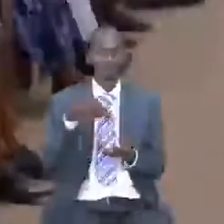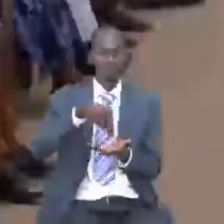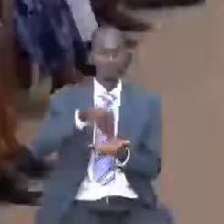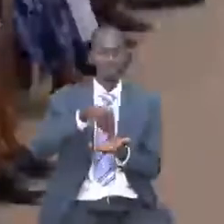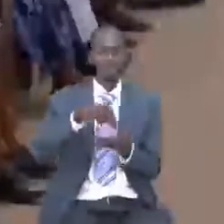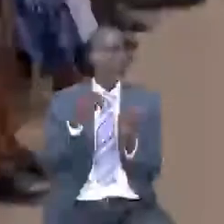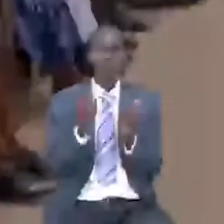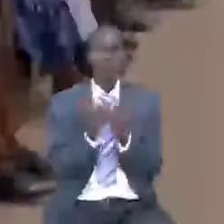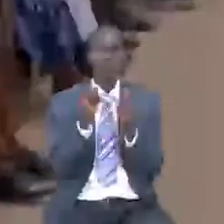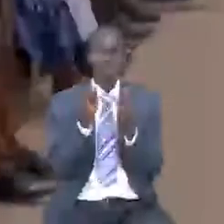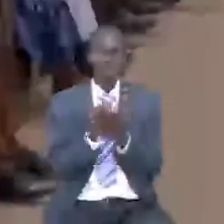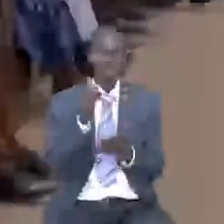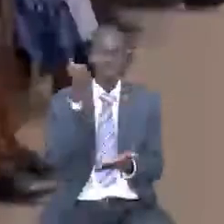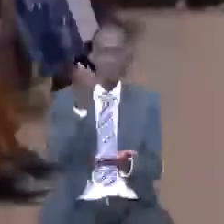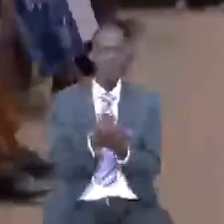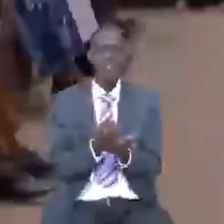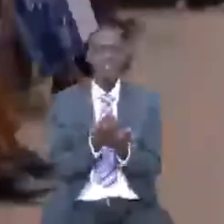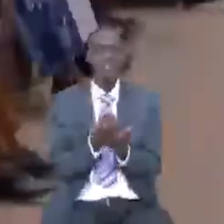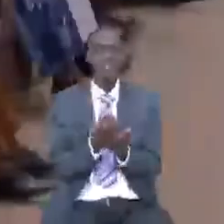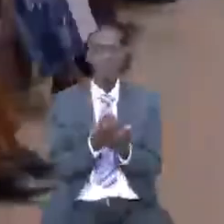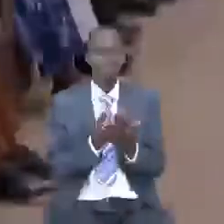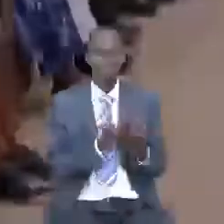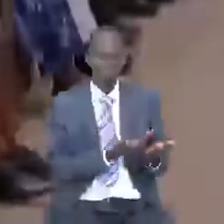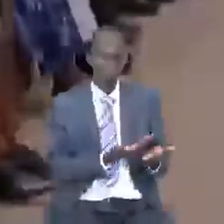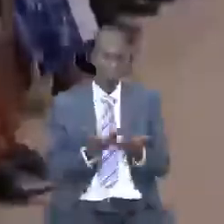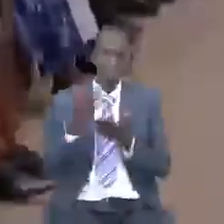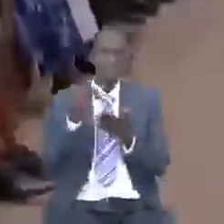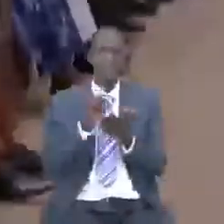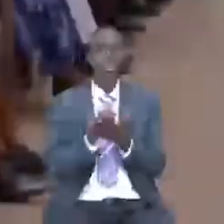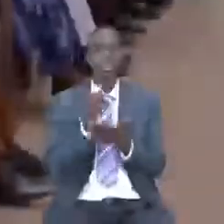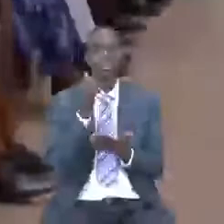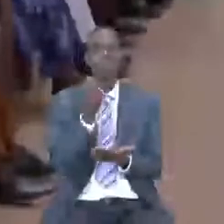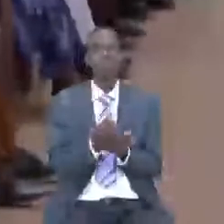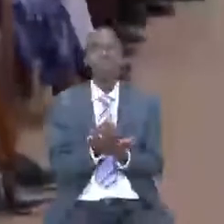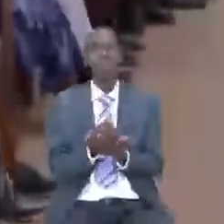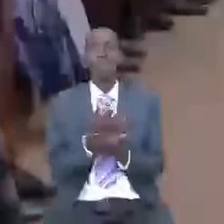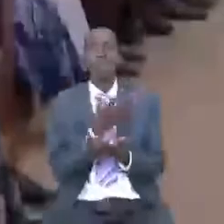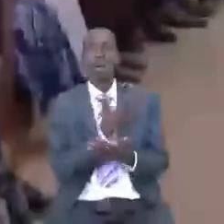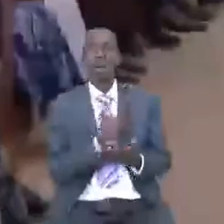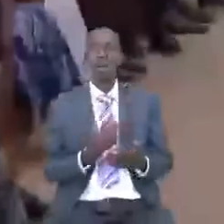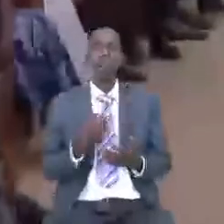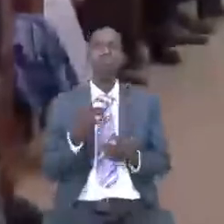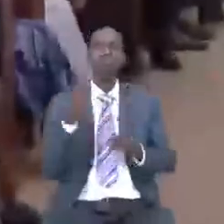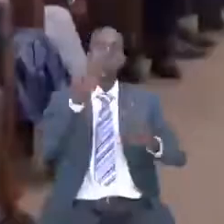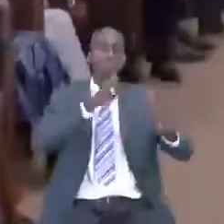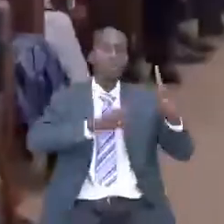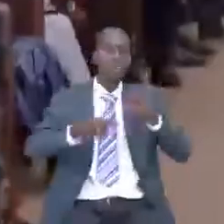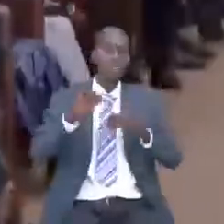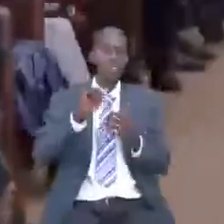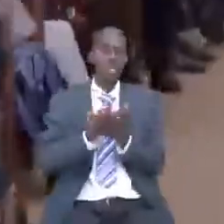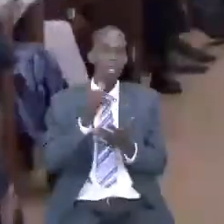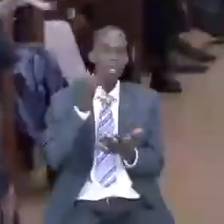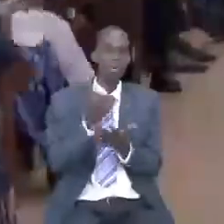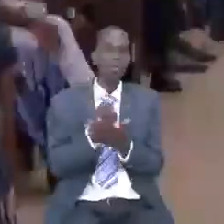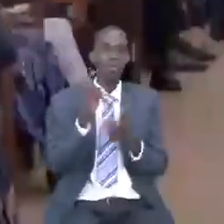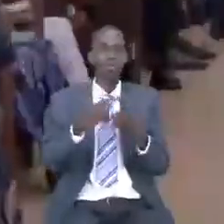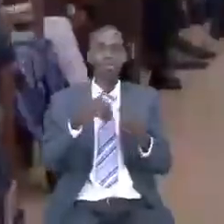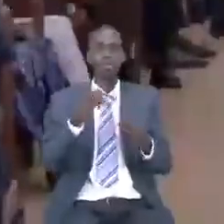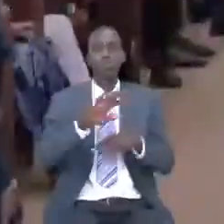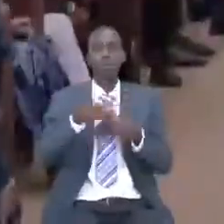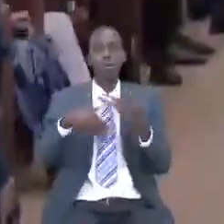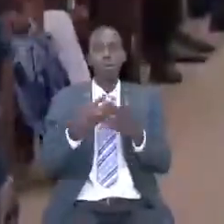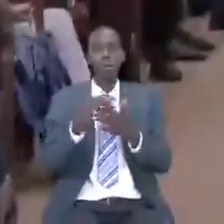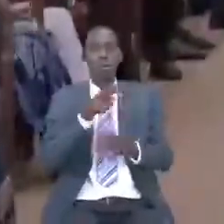that amen, carry that amen, and voice that amen to the Almighty so